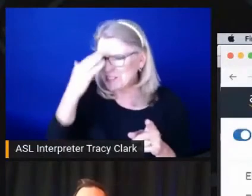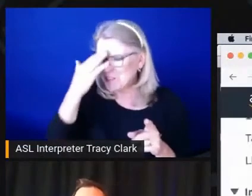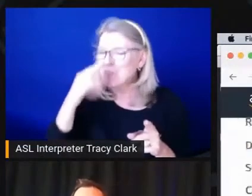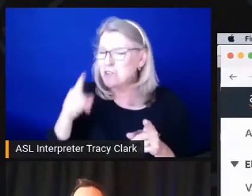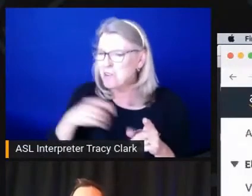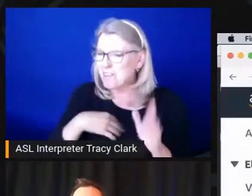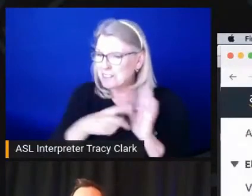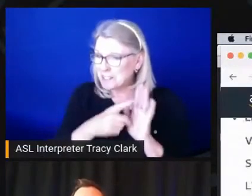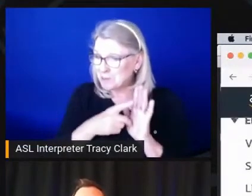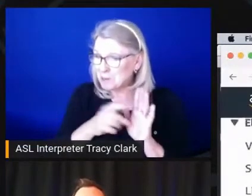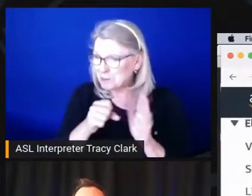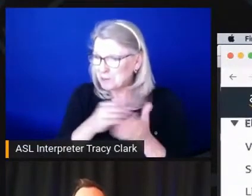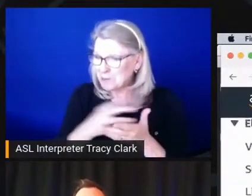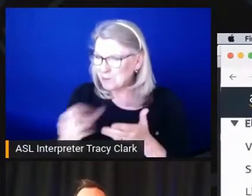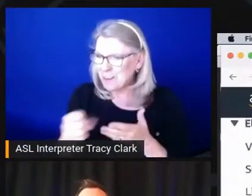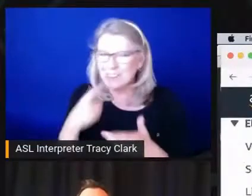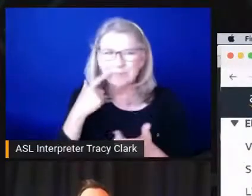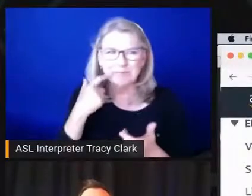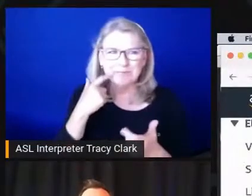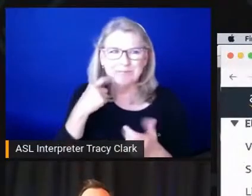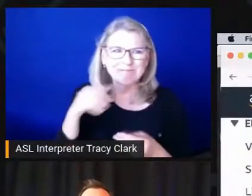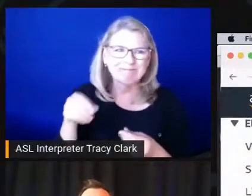Cool.